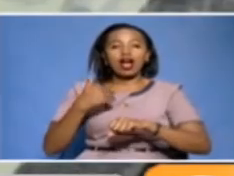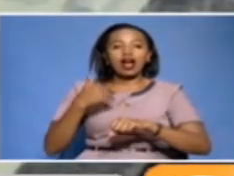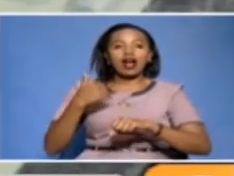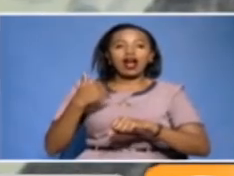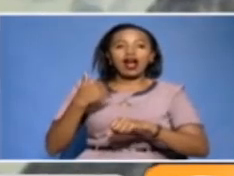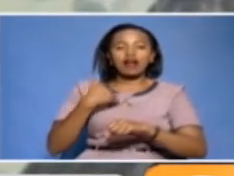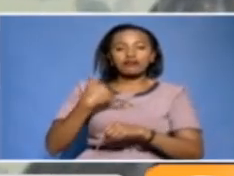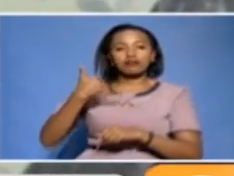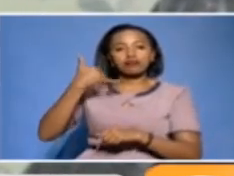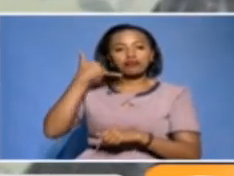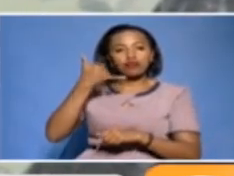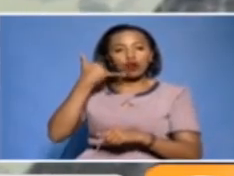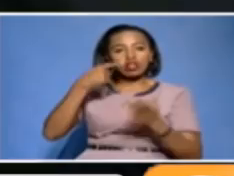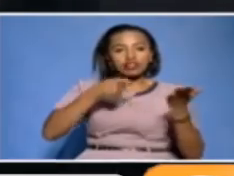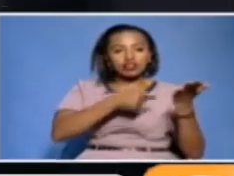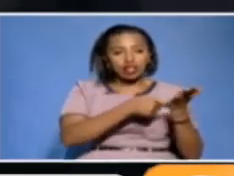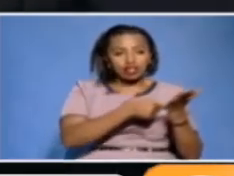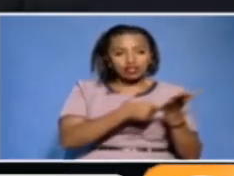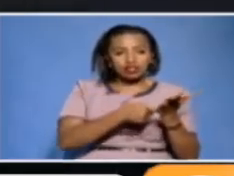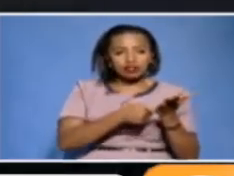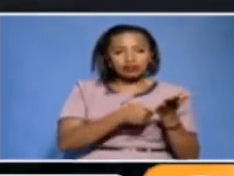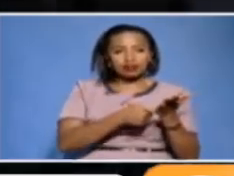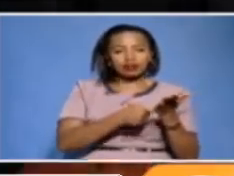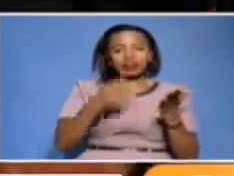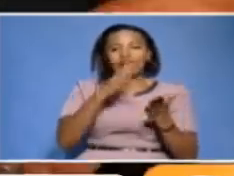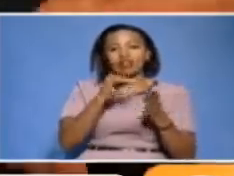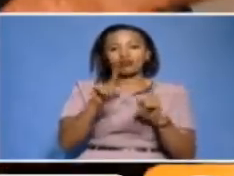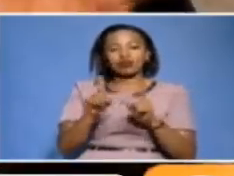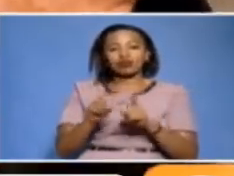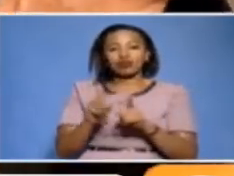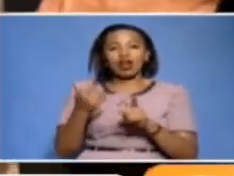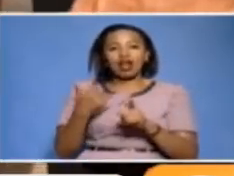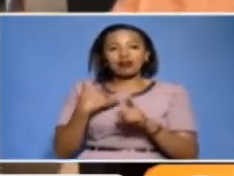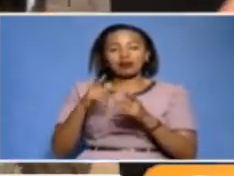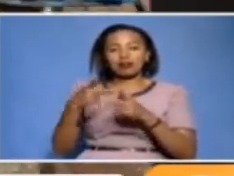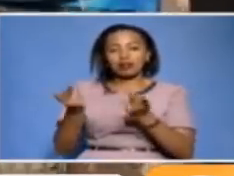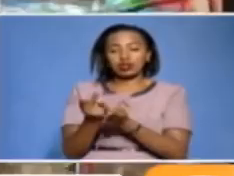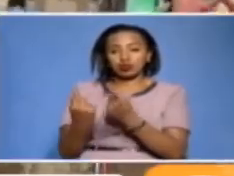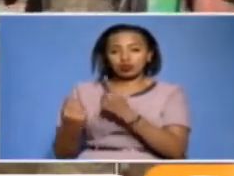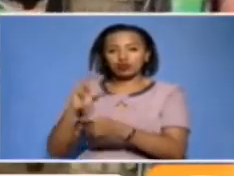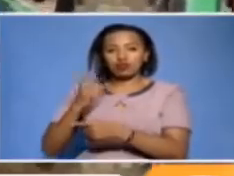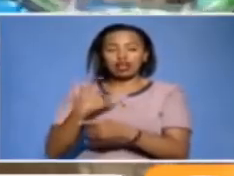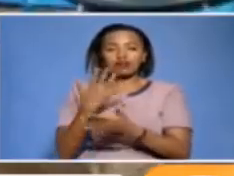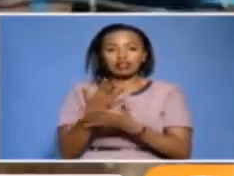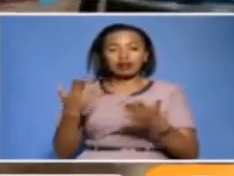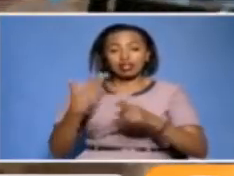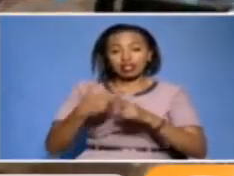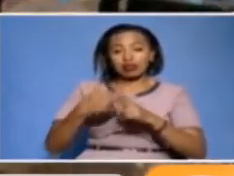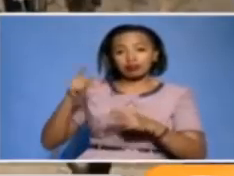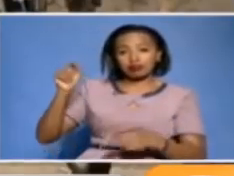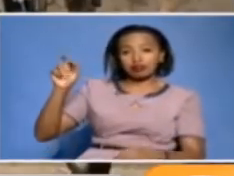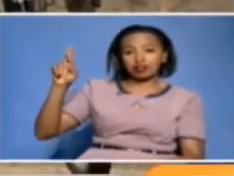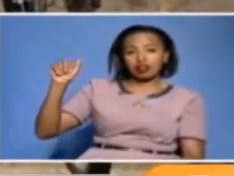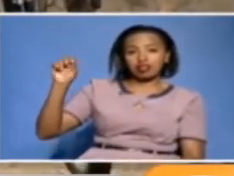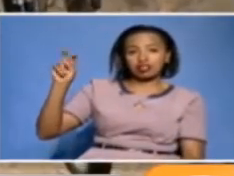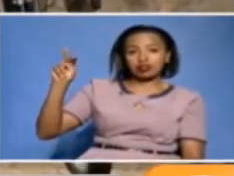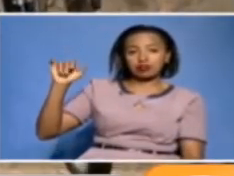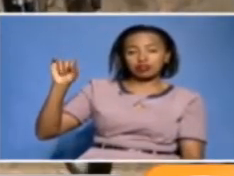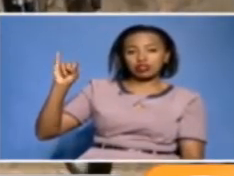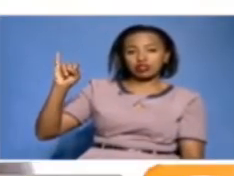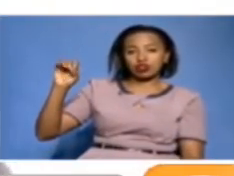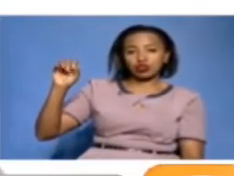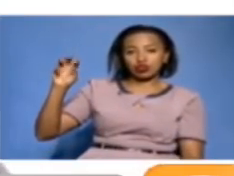rukono pia anaweza kuitumia. Underneath here we have what's called the transmission. Pili, baiskeli ina magurudumu